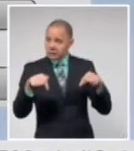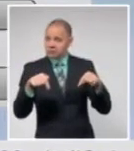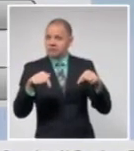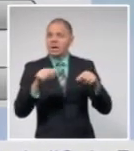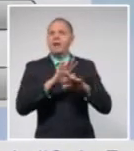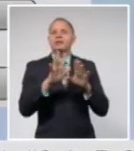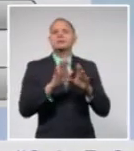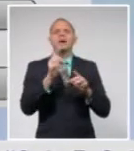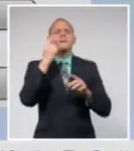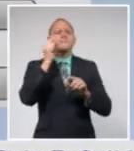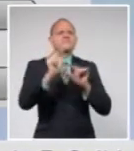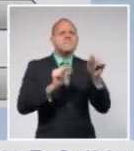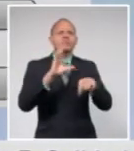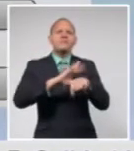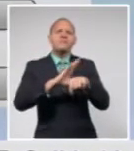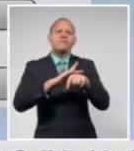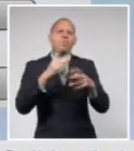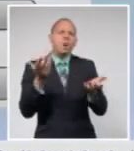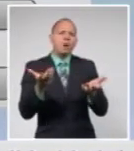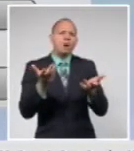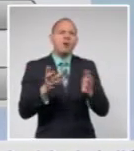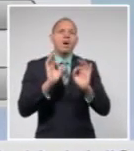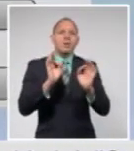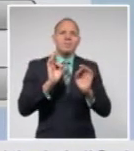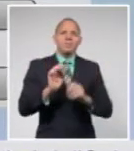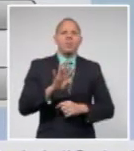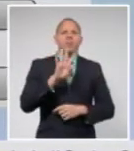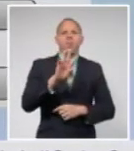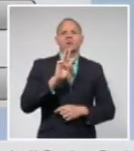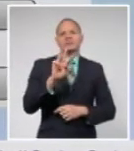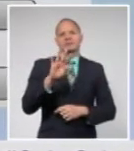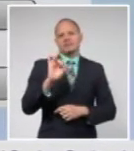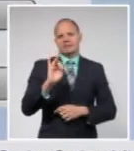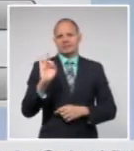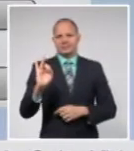its epidemiological complexity. Havana, the most, with